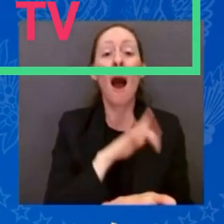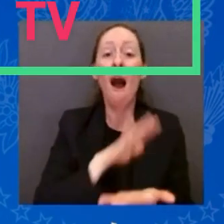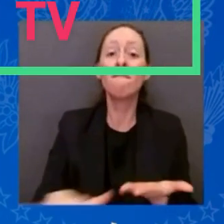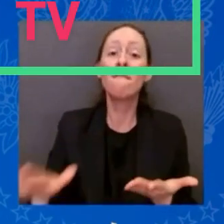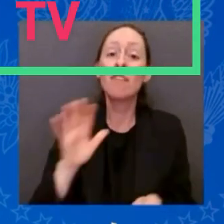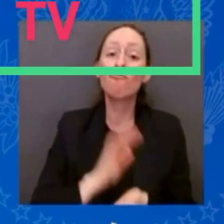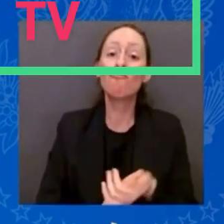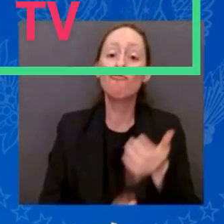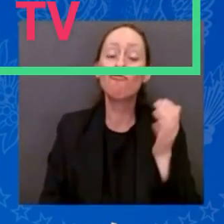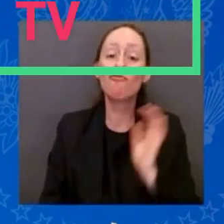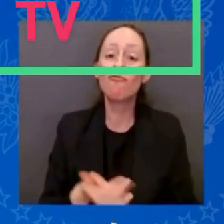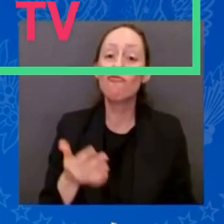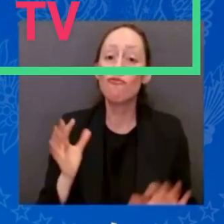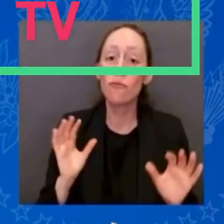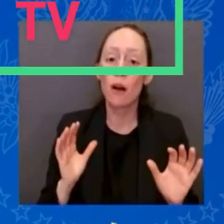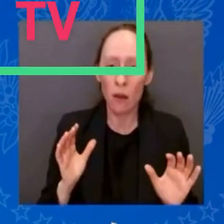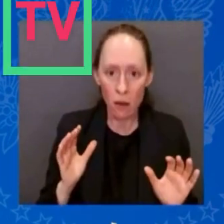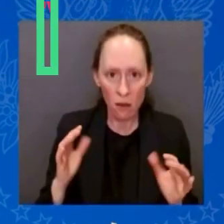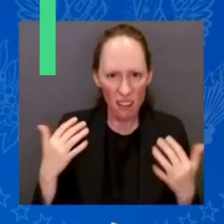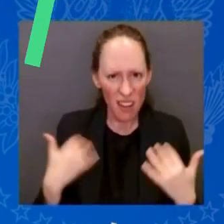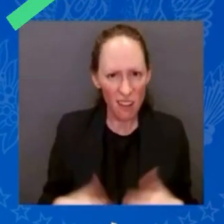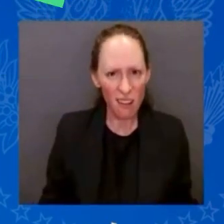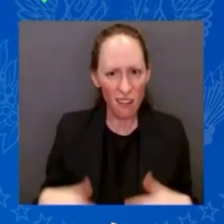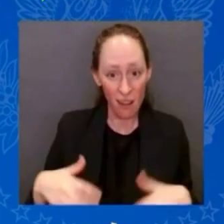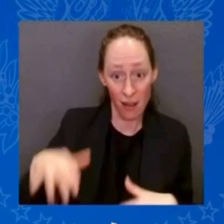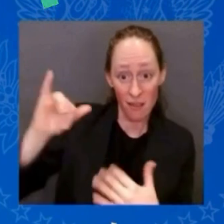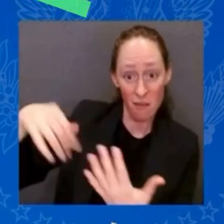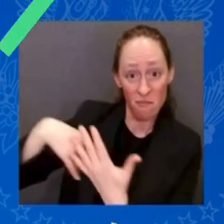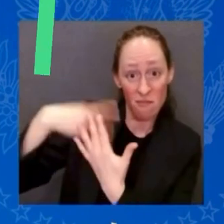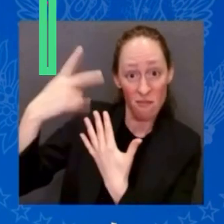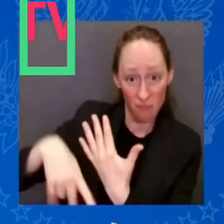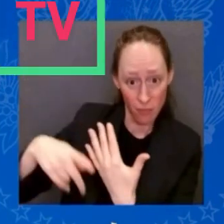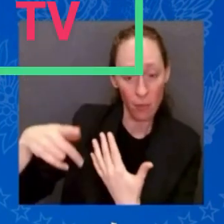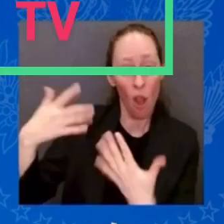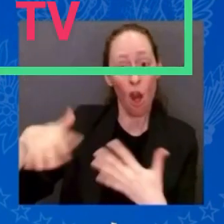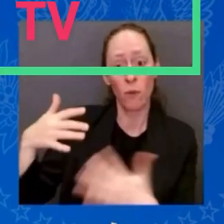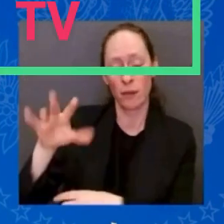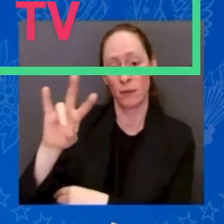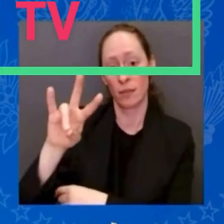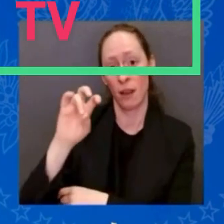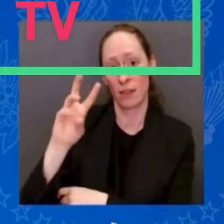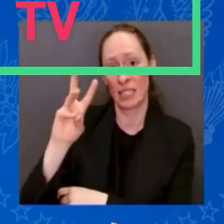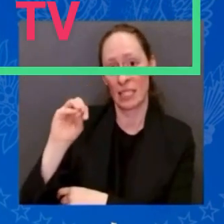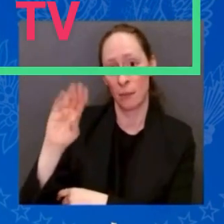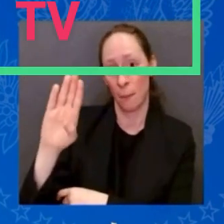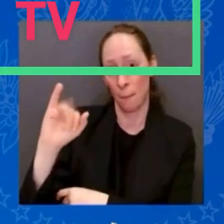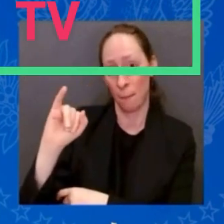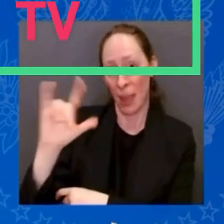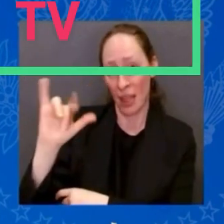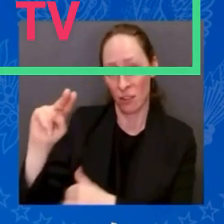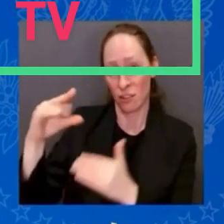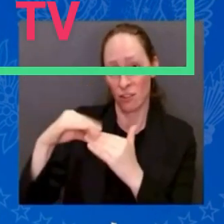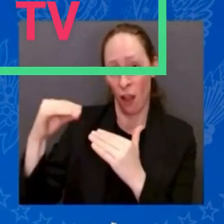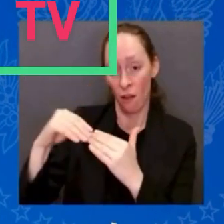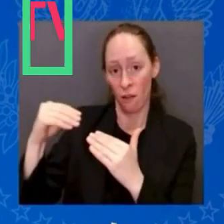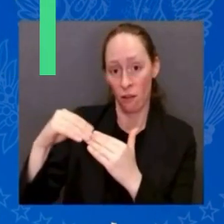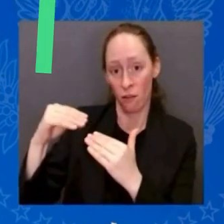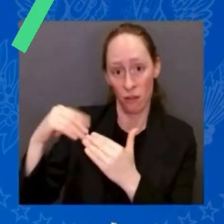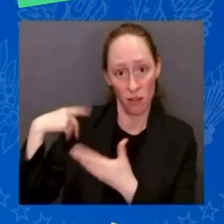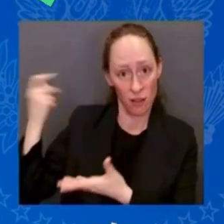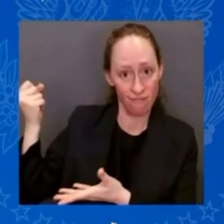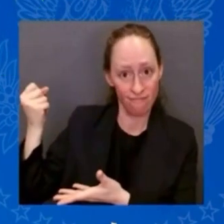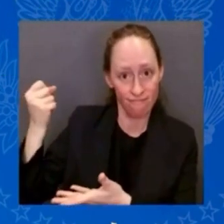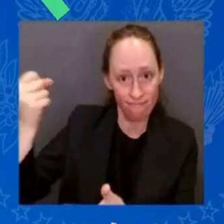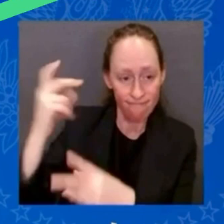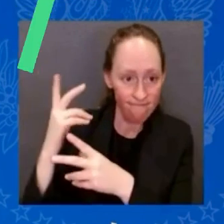$760 billion. My program's too expensive. $360 billion